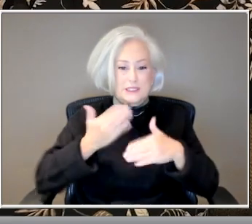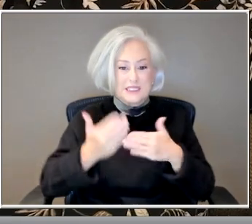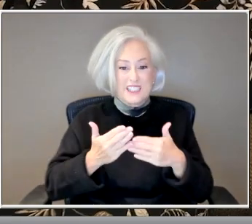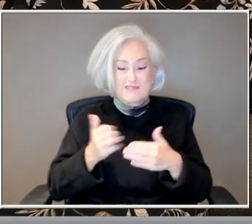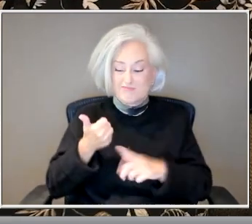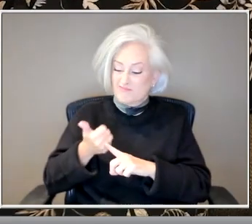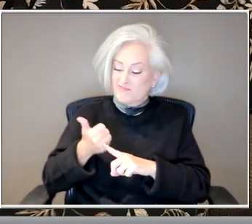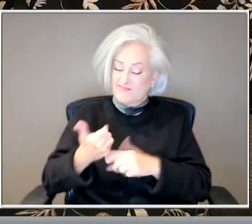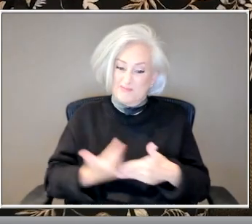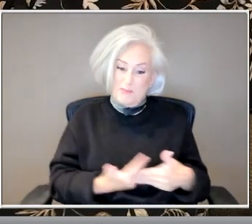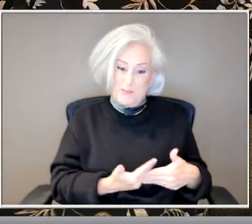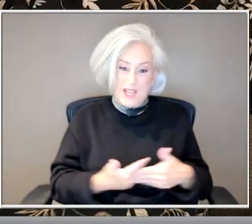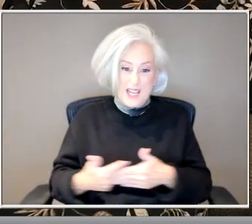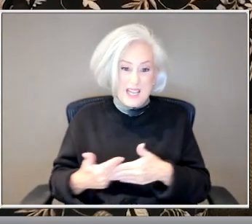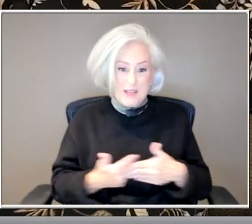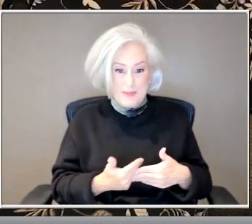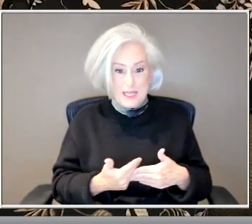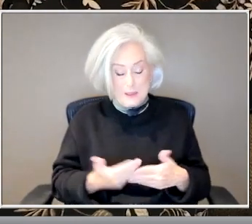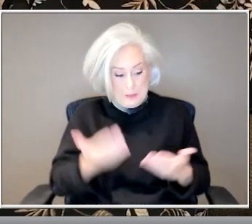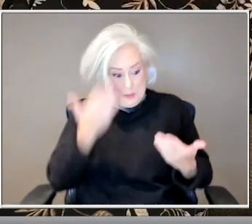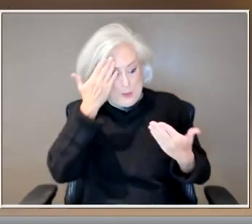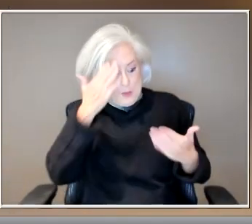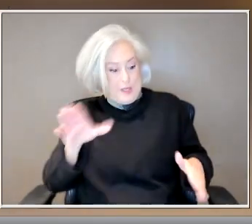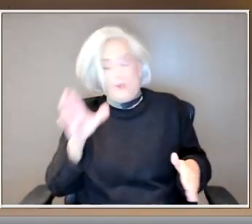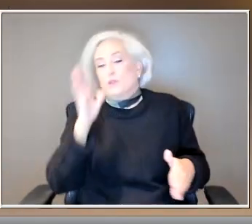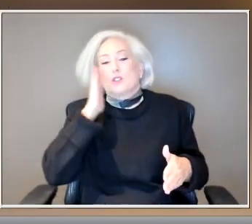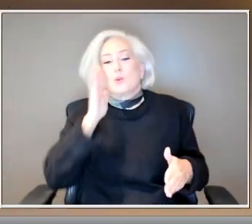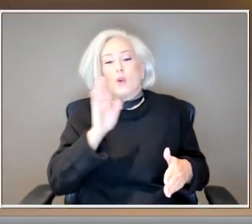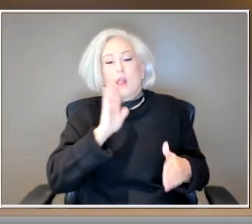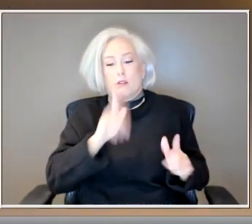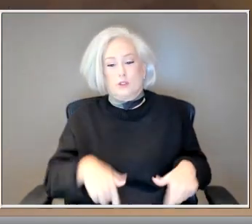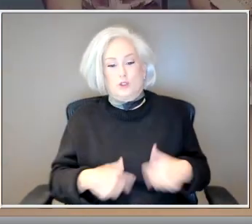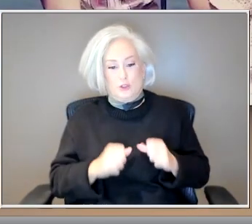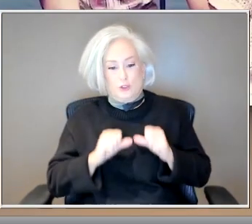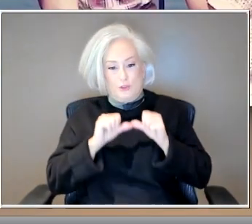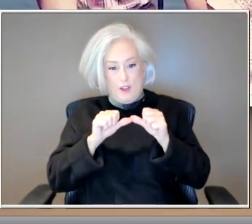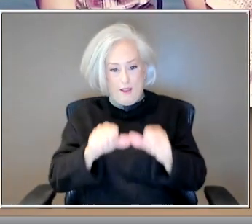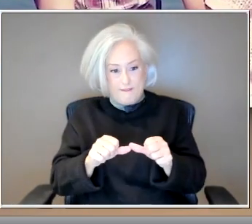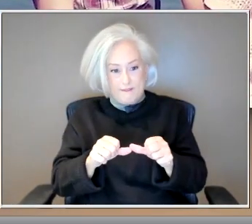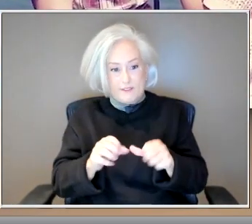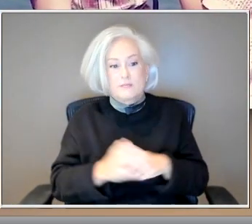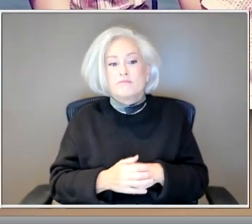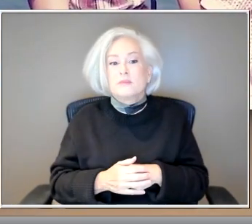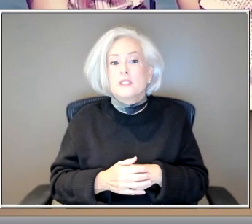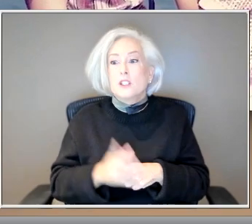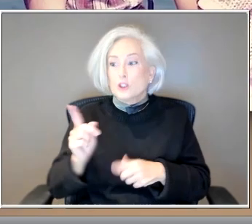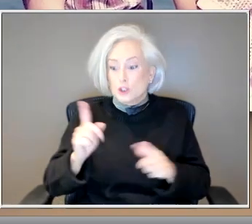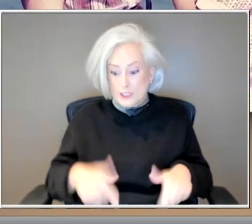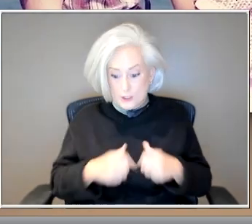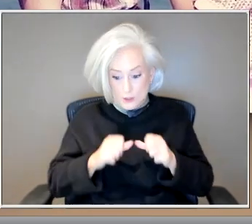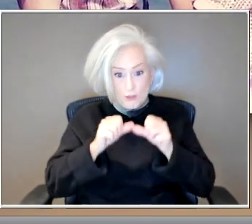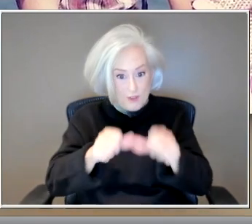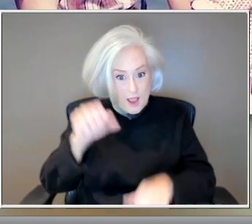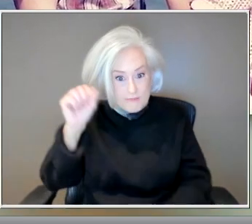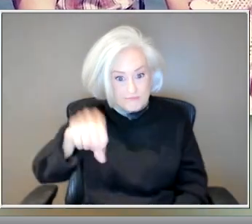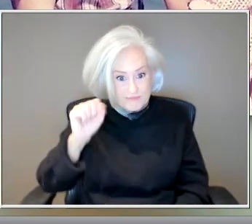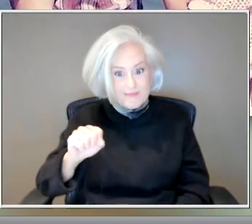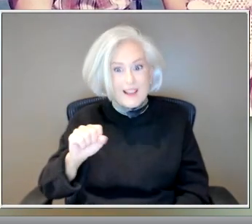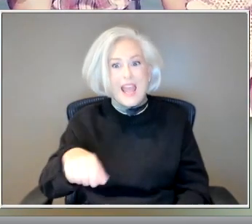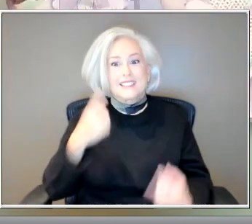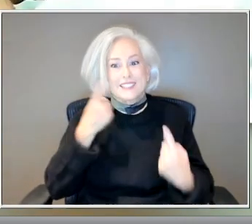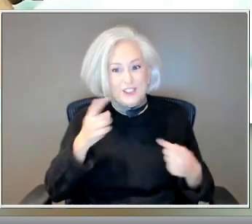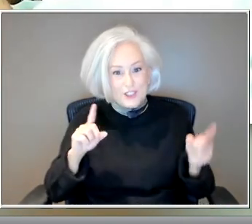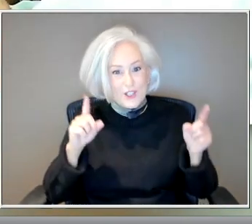know if she was even going to survive the first surgery that she had. Ann not only survived, she thrived, marking all the